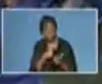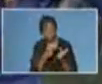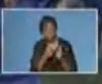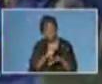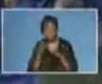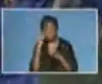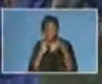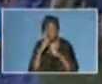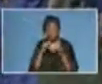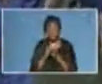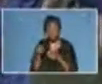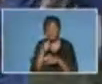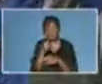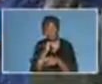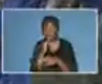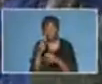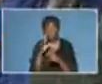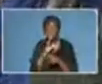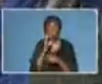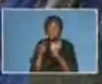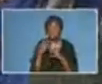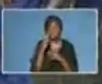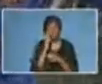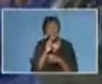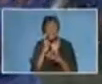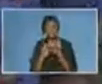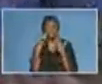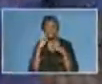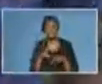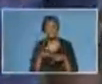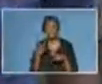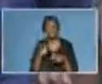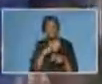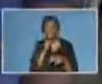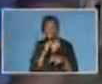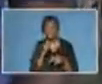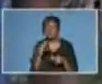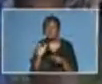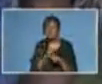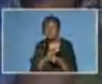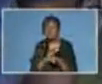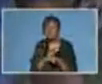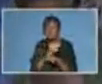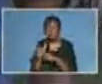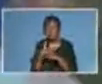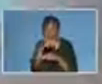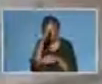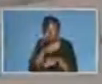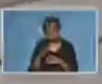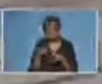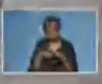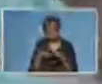but what are you saying, talking much? We can see what happened, man. I'm really fully fisherman ready, but fishermen ain't got to do it. Just go there